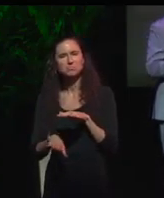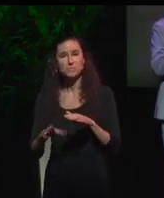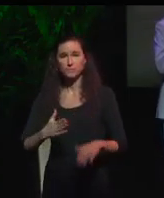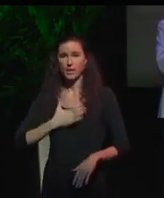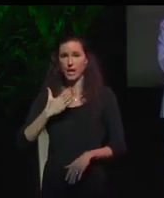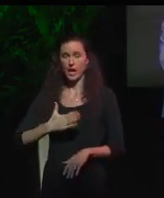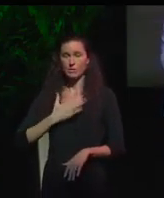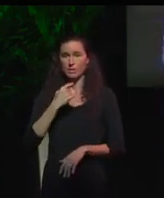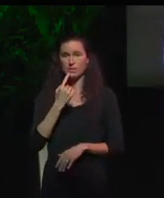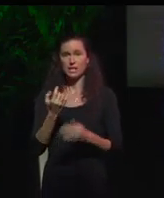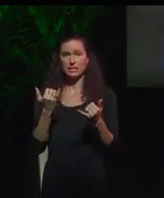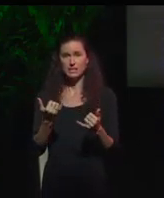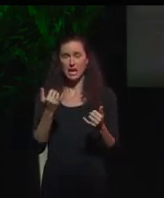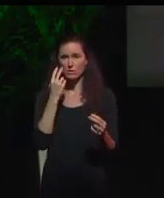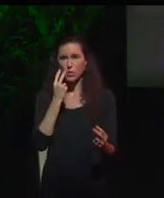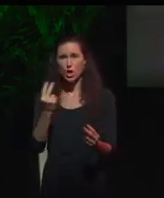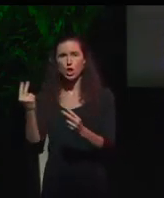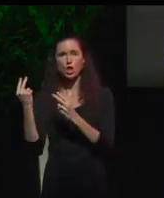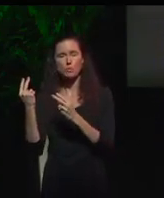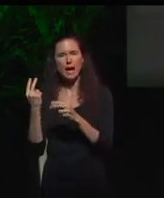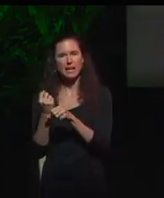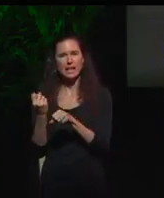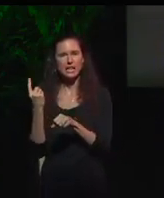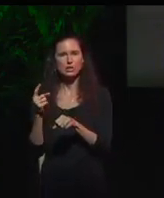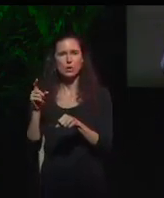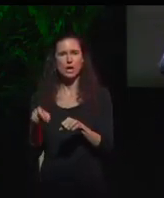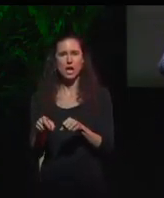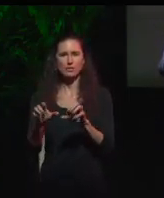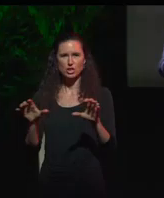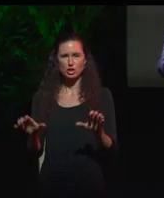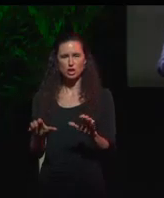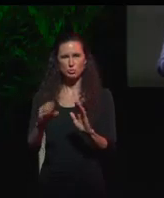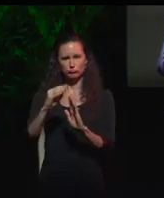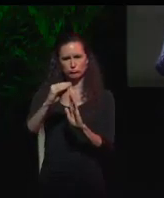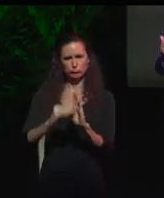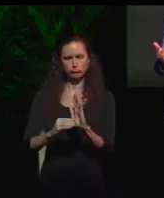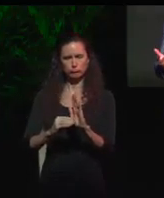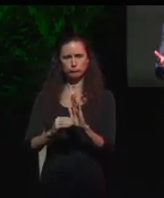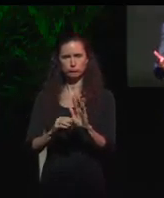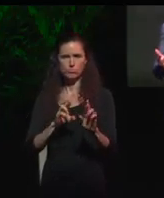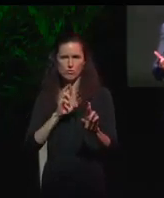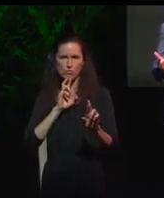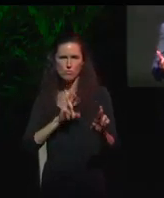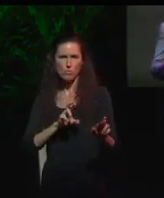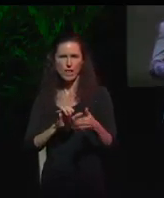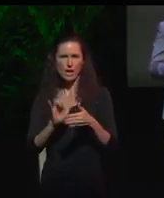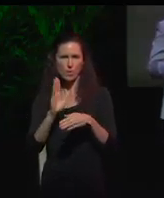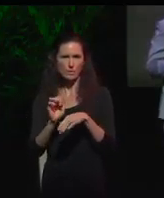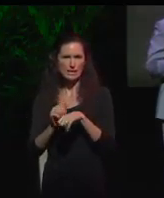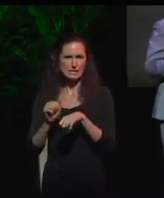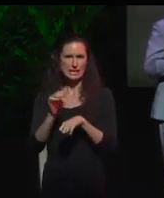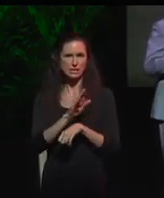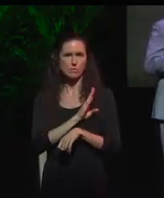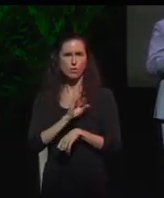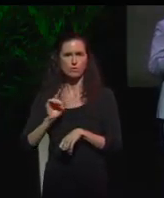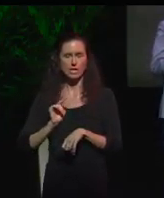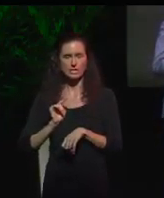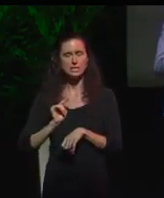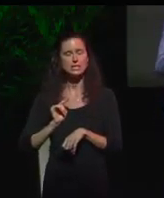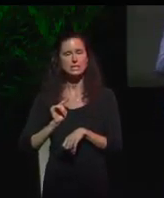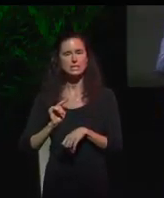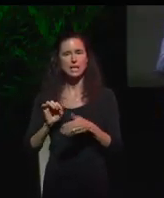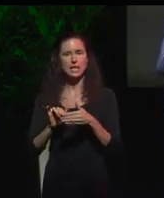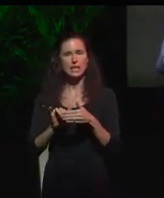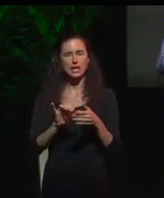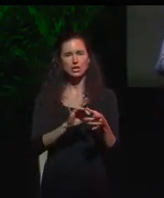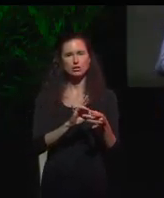as we look back at last year, we have to do a report every year to the state. It'll go to the Board of Trustees in September. It has to do with our